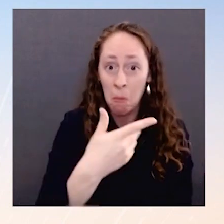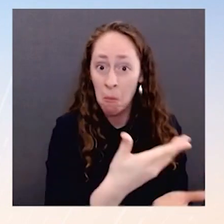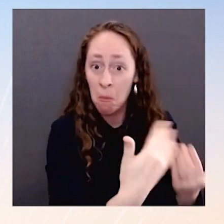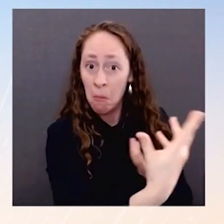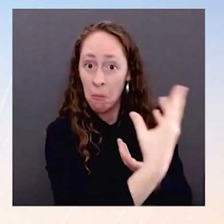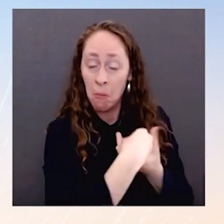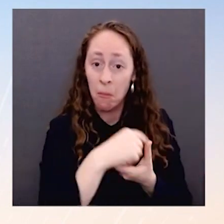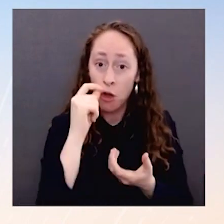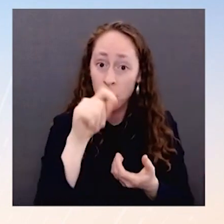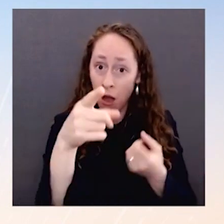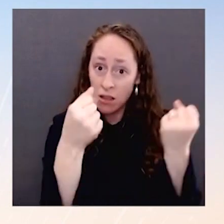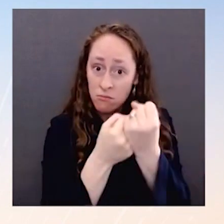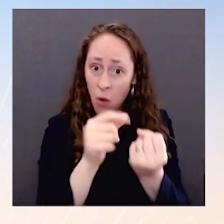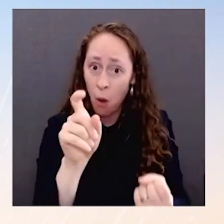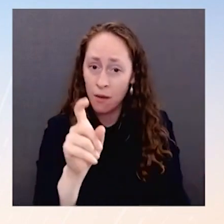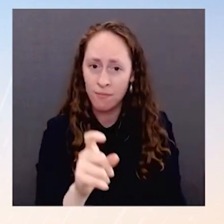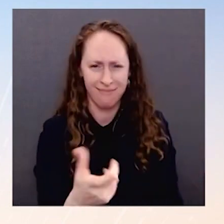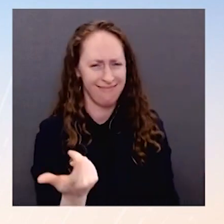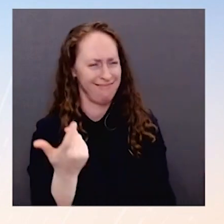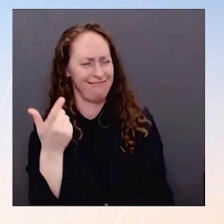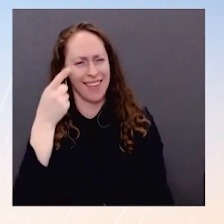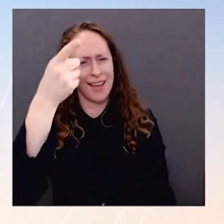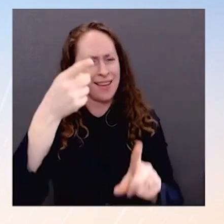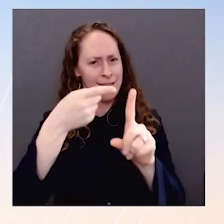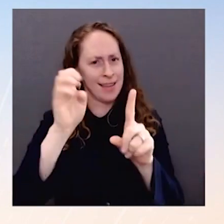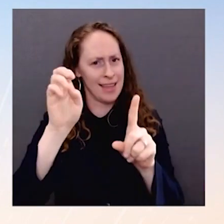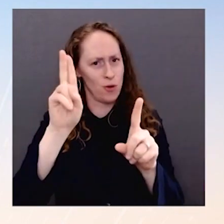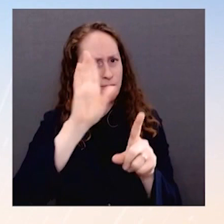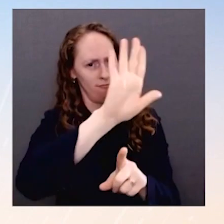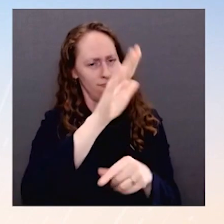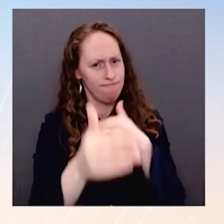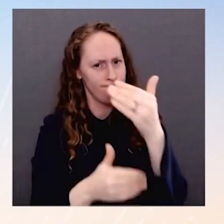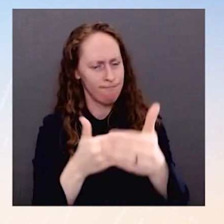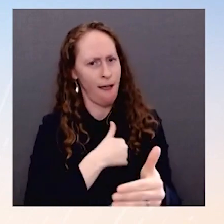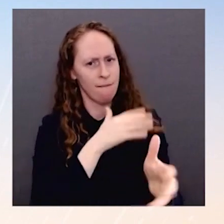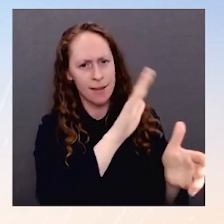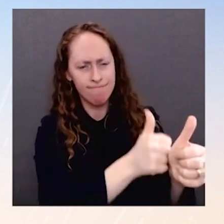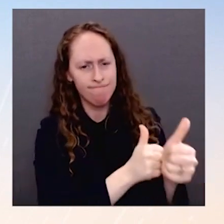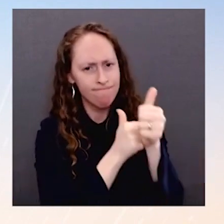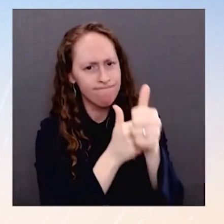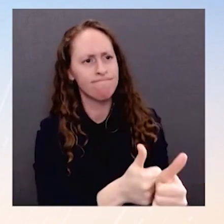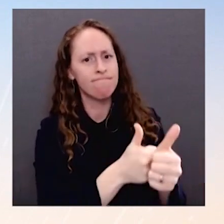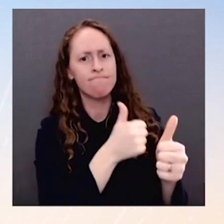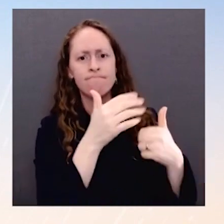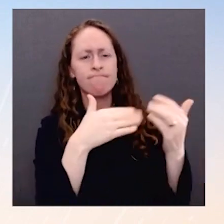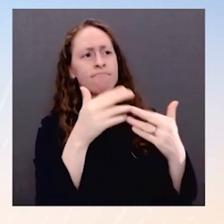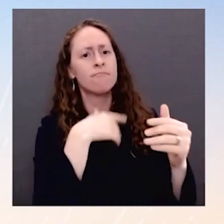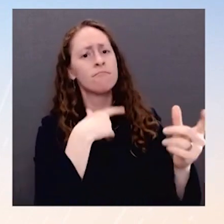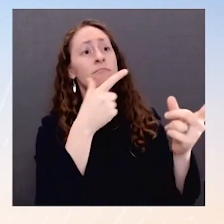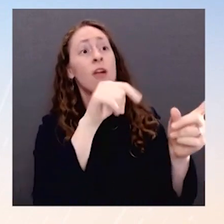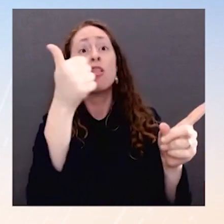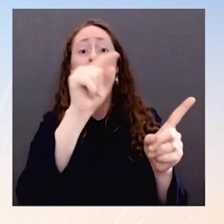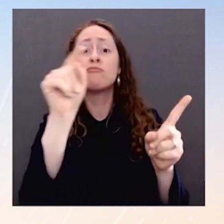process, and of course we support the aspirations of any country to join any organization and the decision of that organization to make a